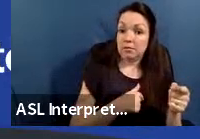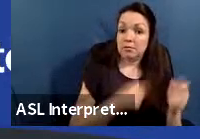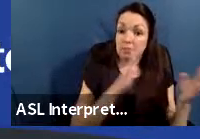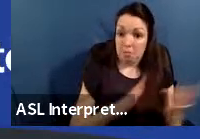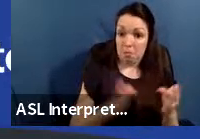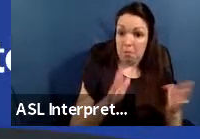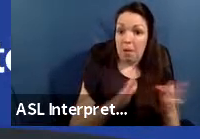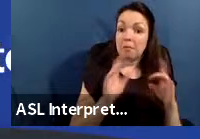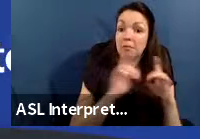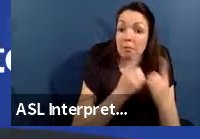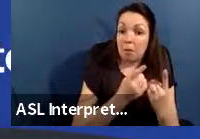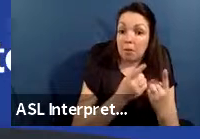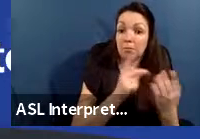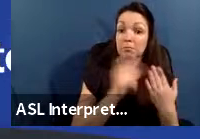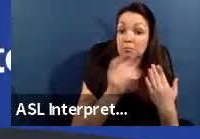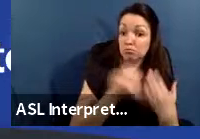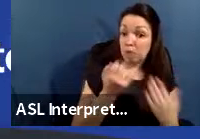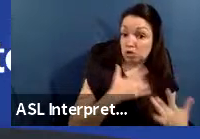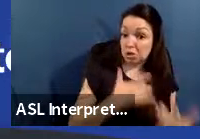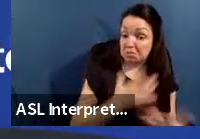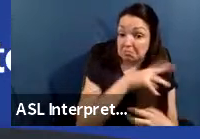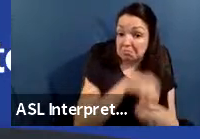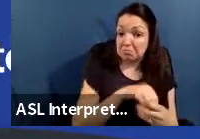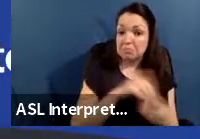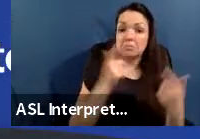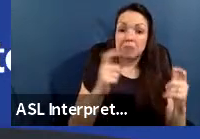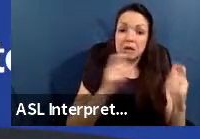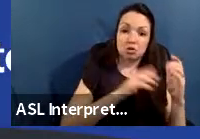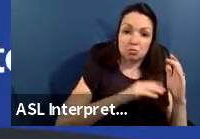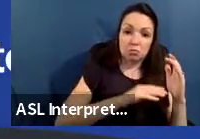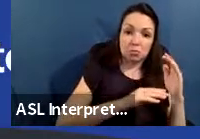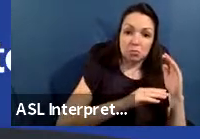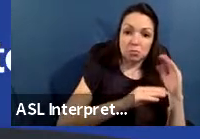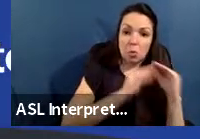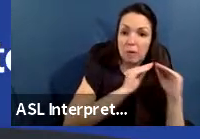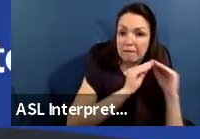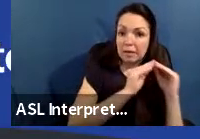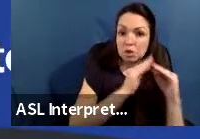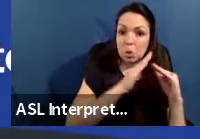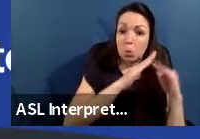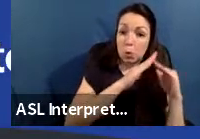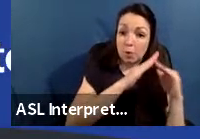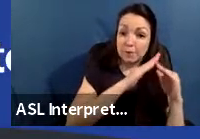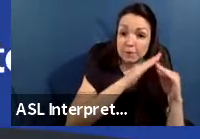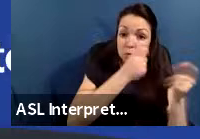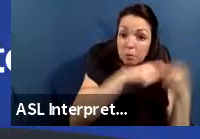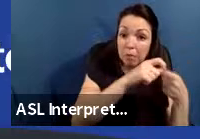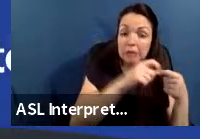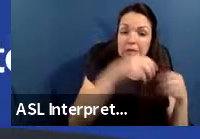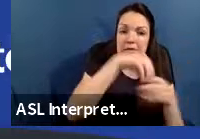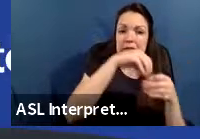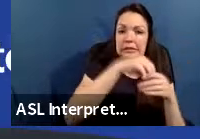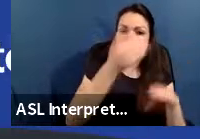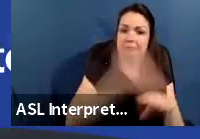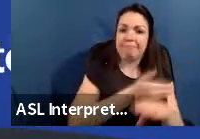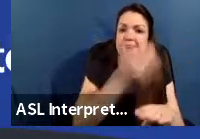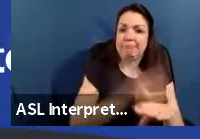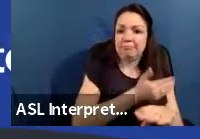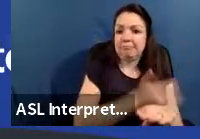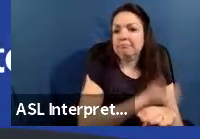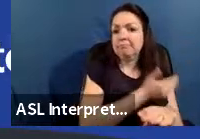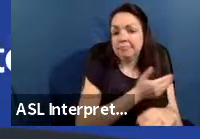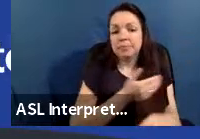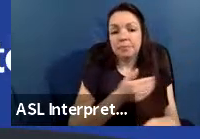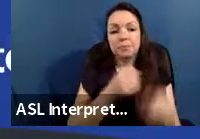the projects typically include major renovations such as roof replacements or major interior renovations,